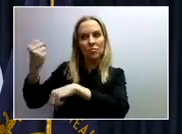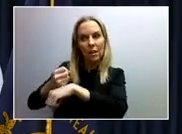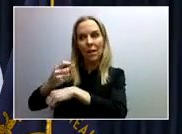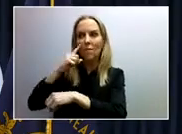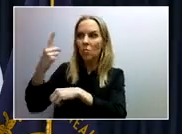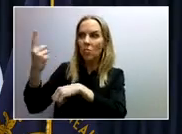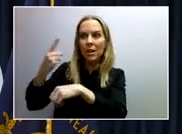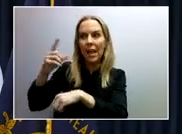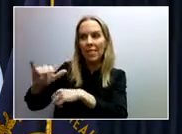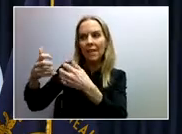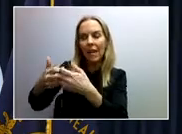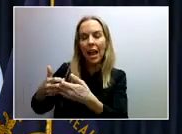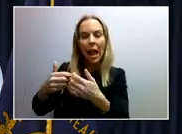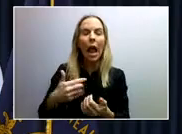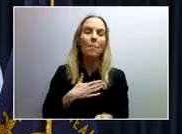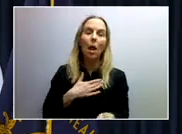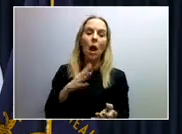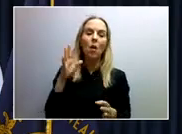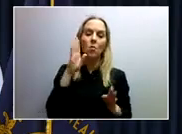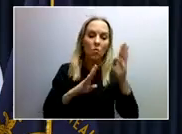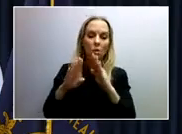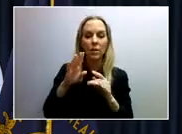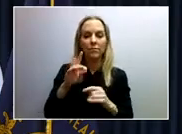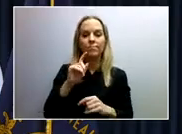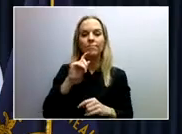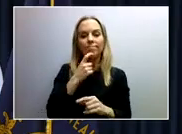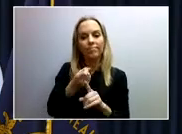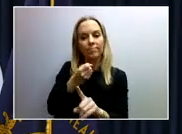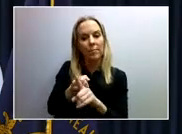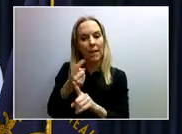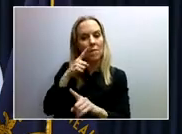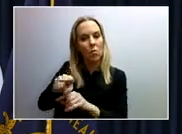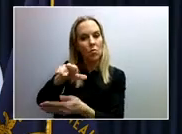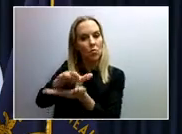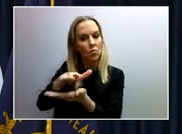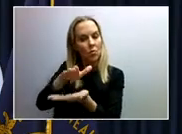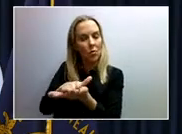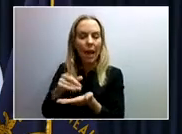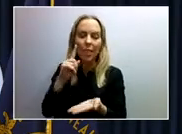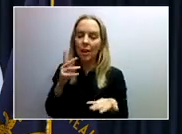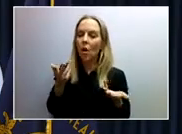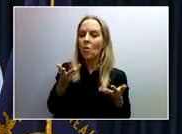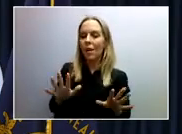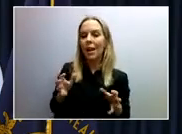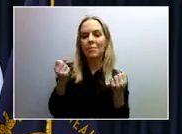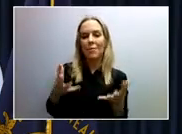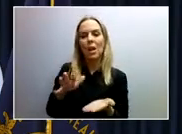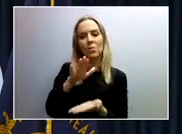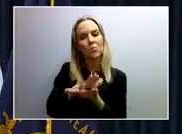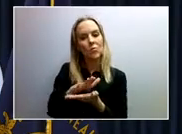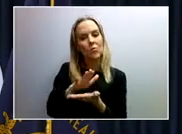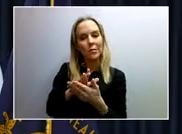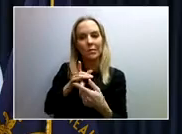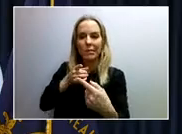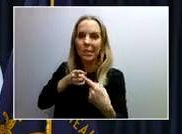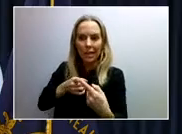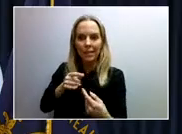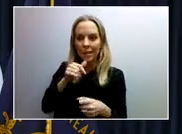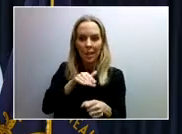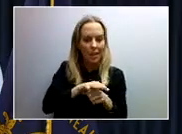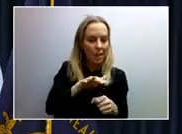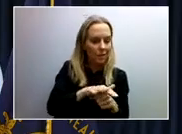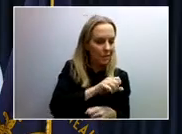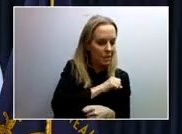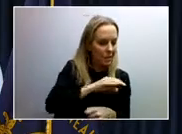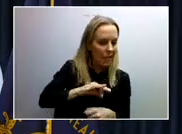significant and severe impact on schools. I think there are already a lot of schools that are struggling with the staff or the number of